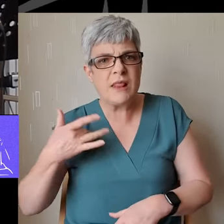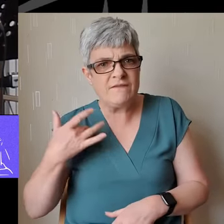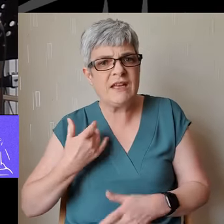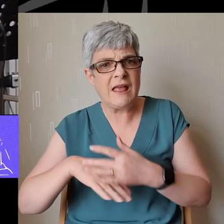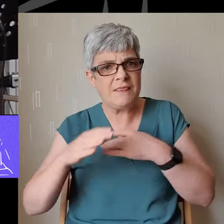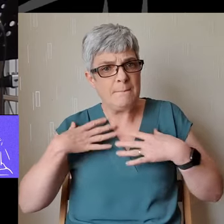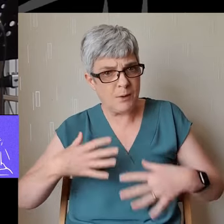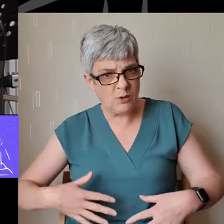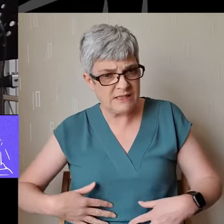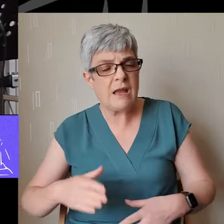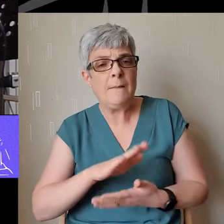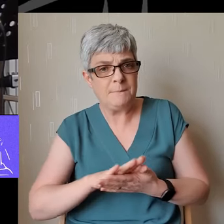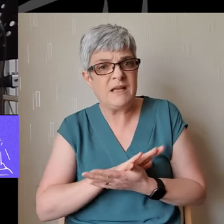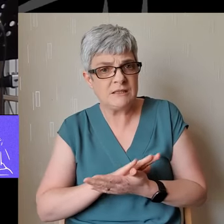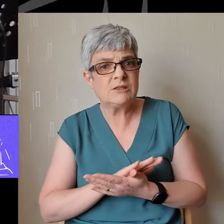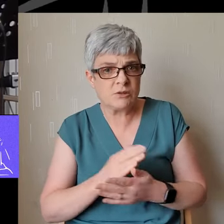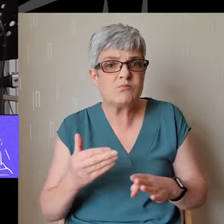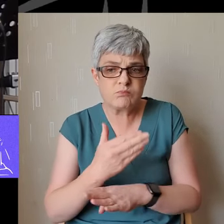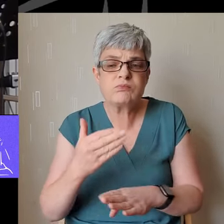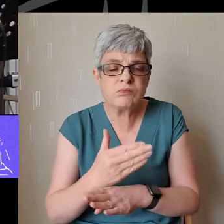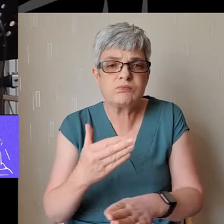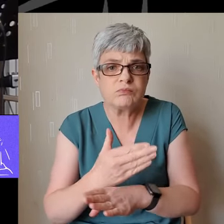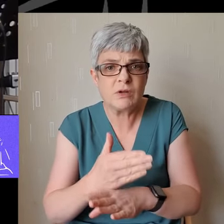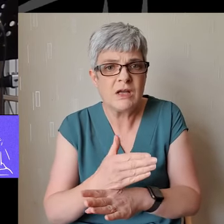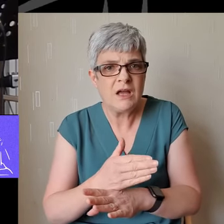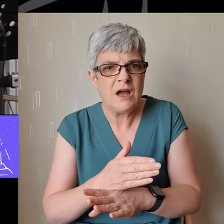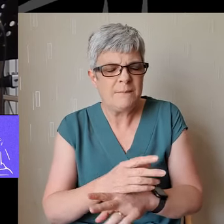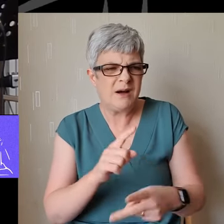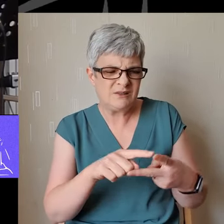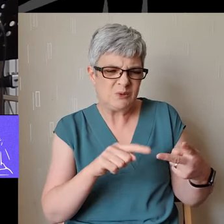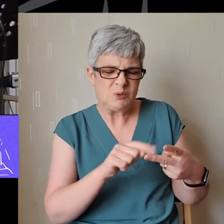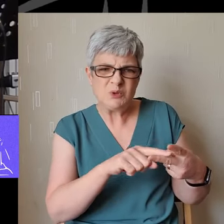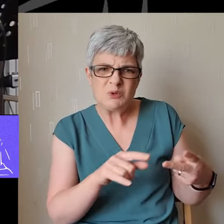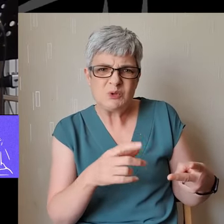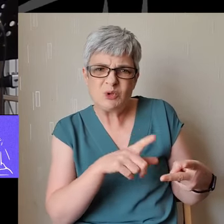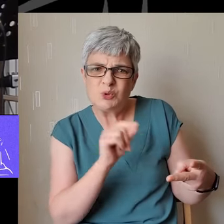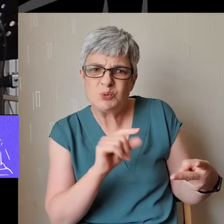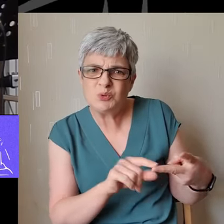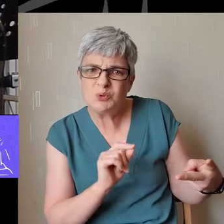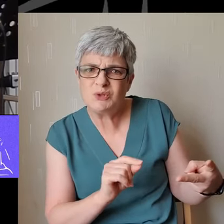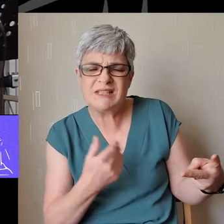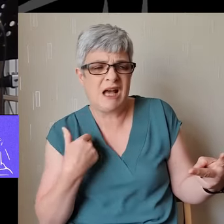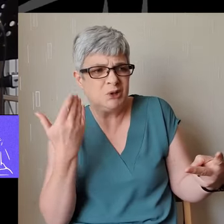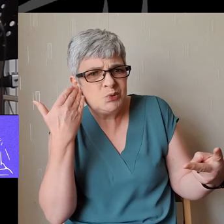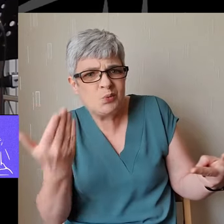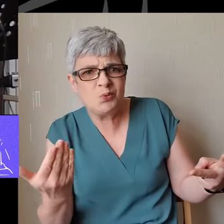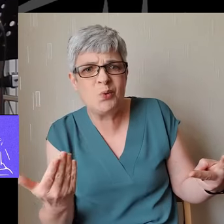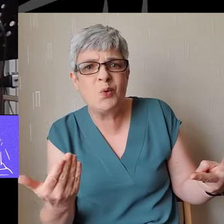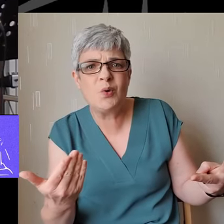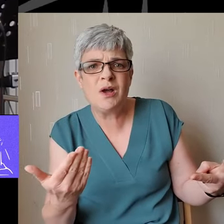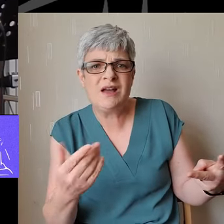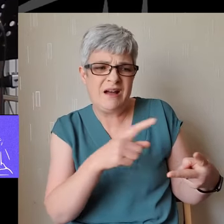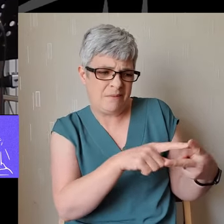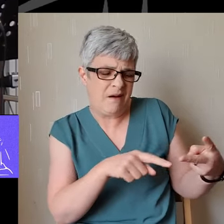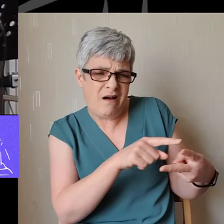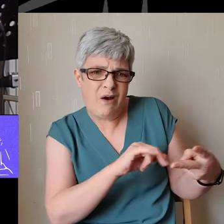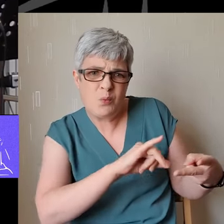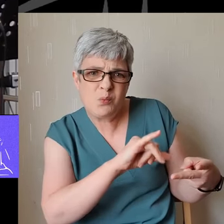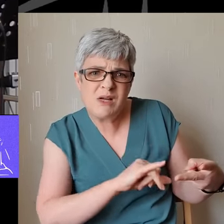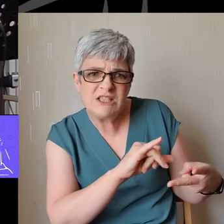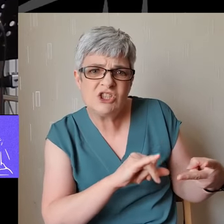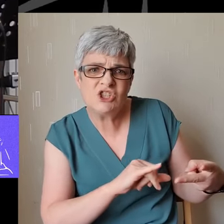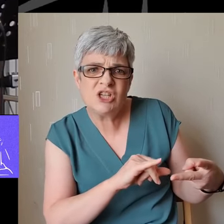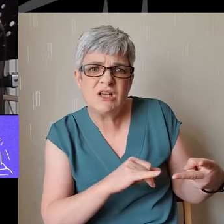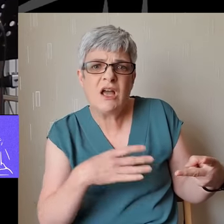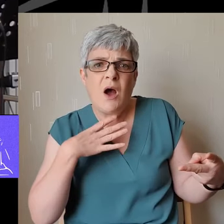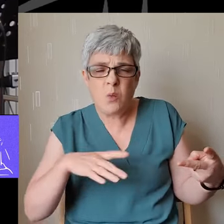fruitful labor for me. Yet what shall I choose? I do not know. I am torn between the two. I